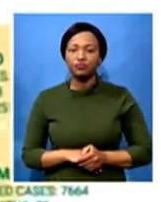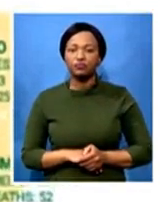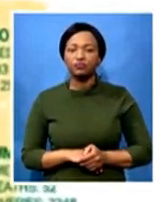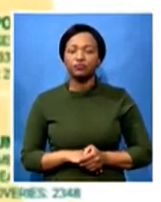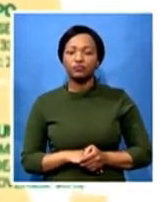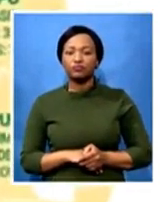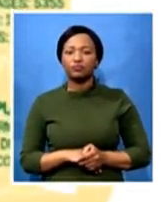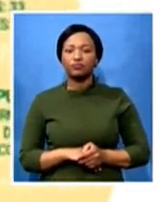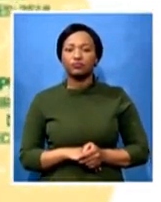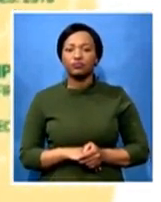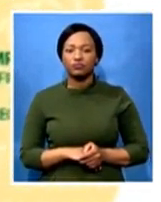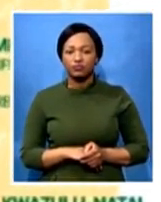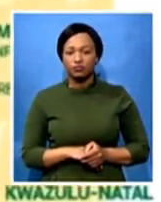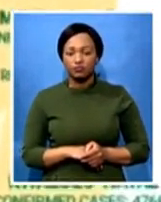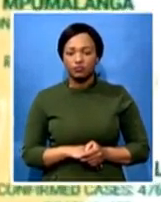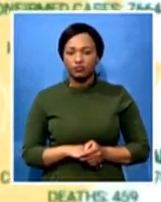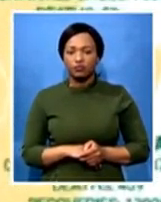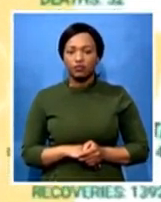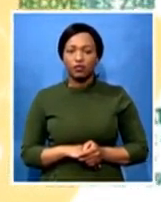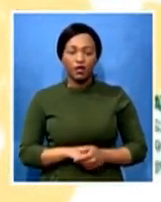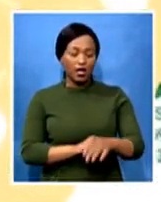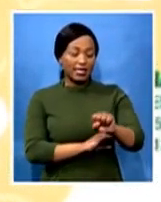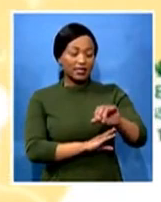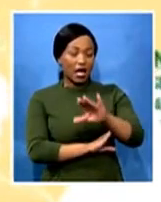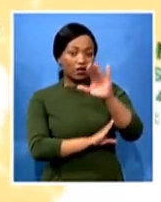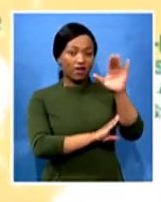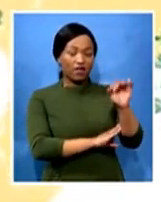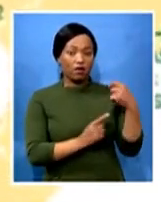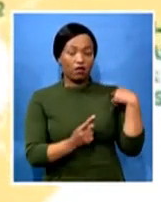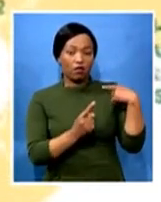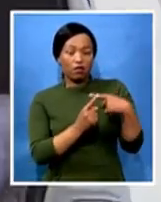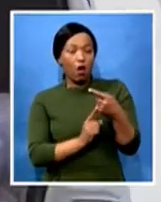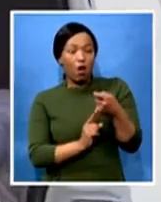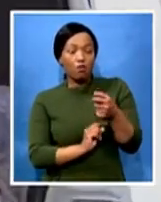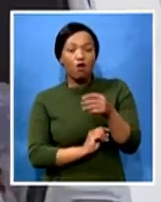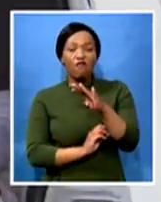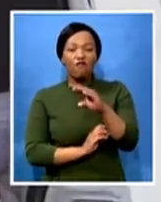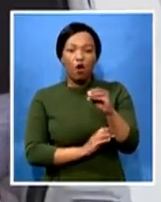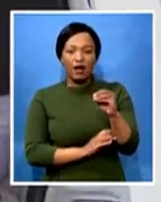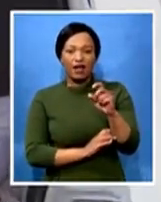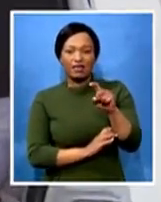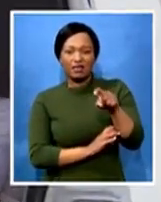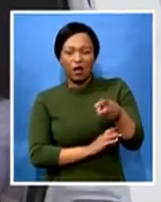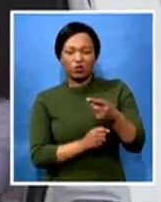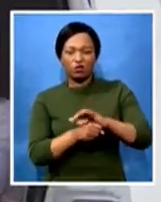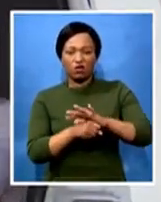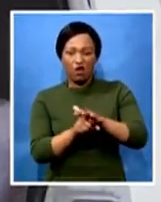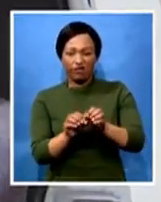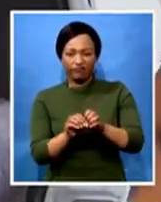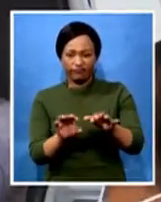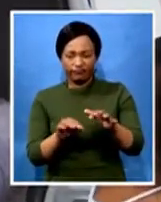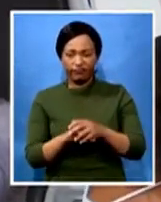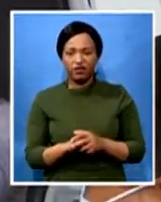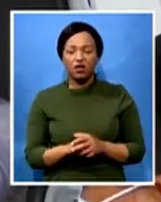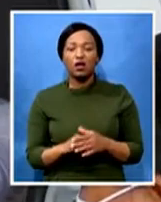South Africa has recorded almost 400,000 COVID-19 cases, with the country being the epicenter on the